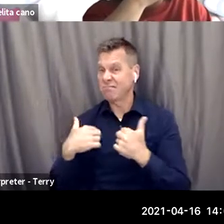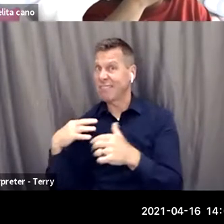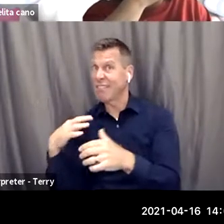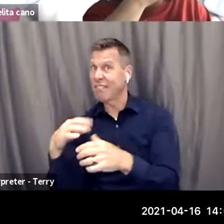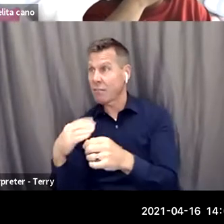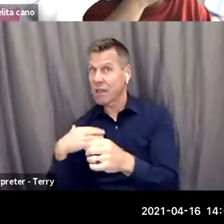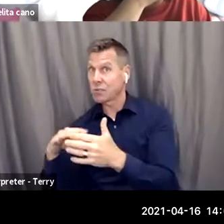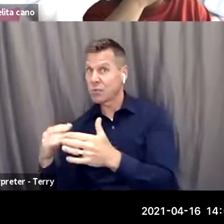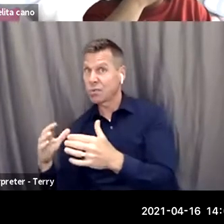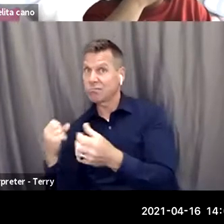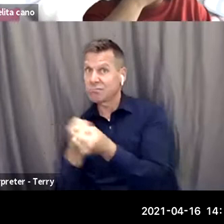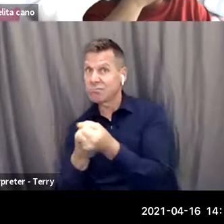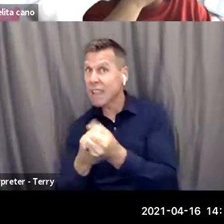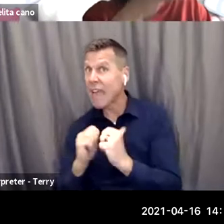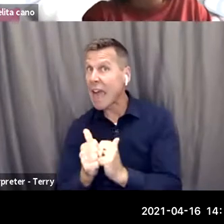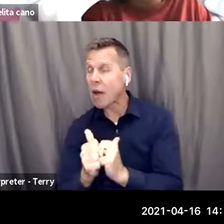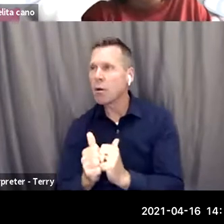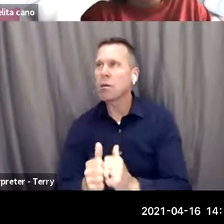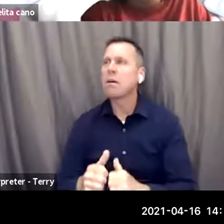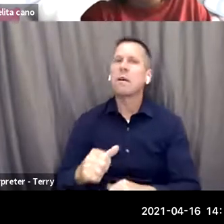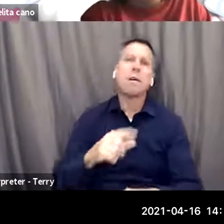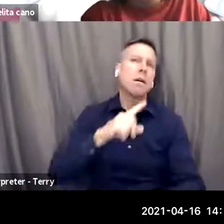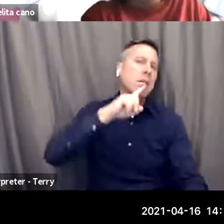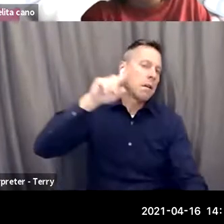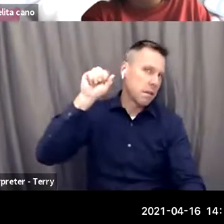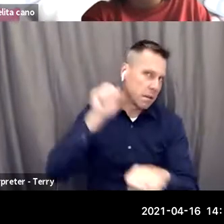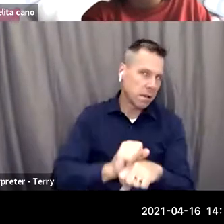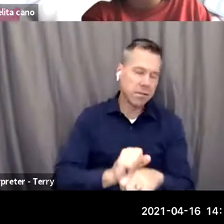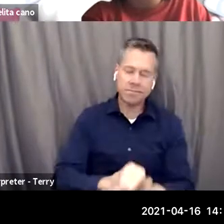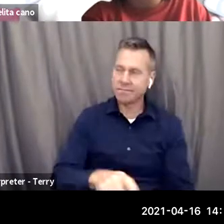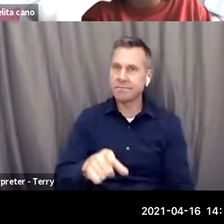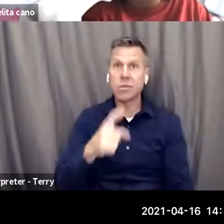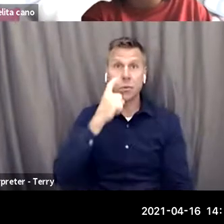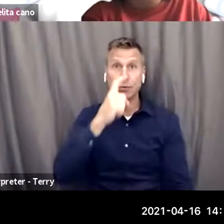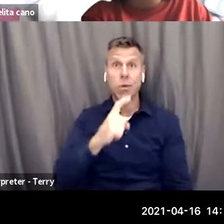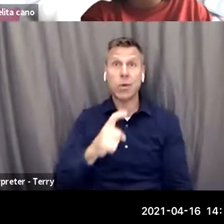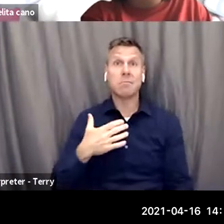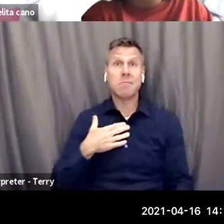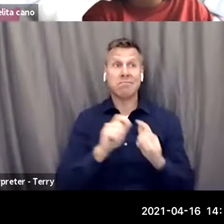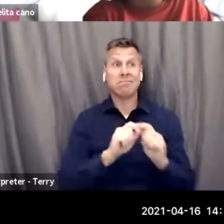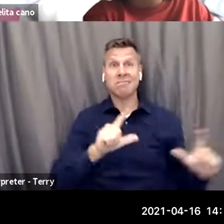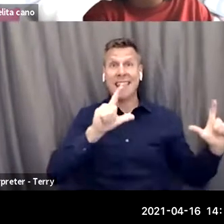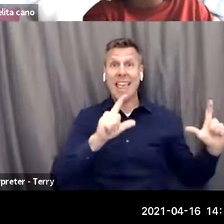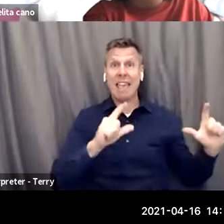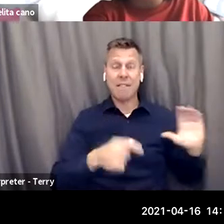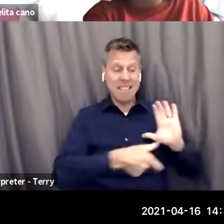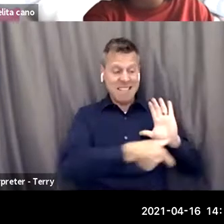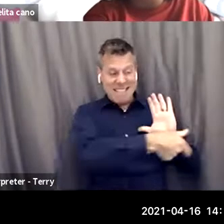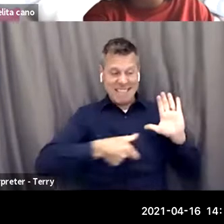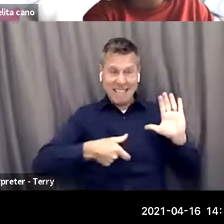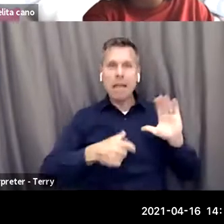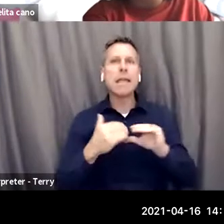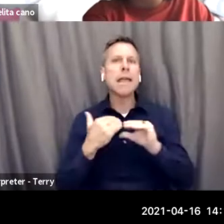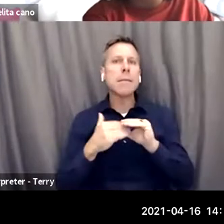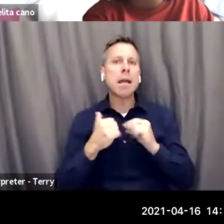help? Oh, absolutely. You'll notice on my slide at the bottom of every slide, there was the email address.